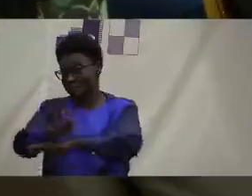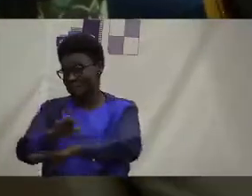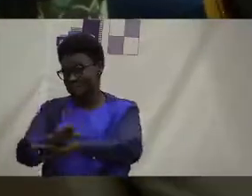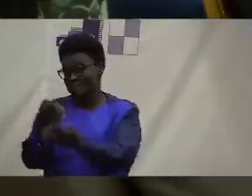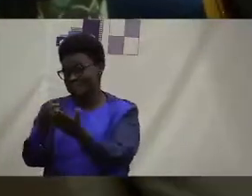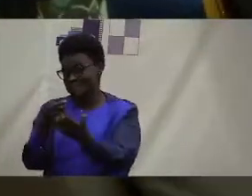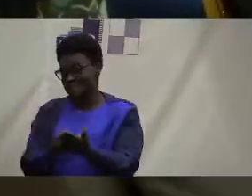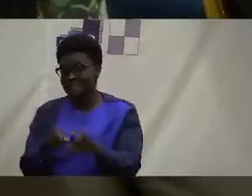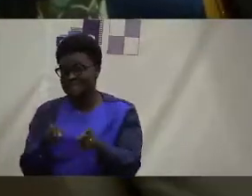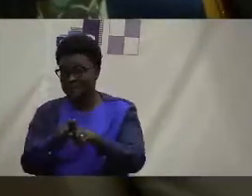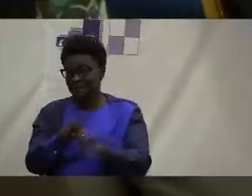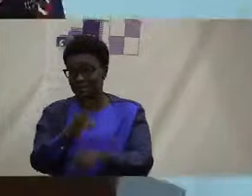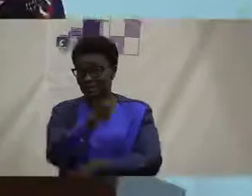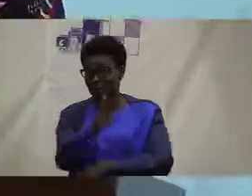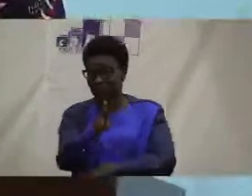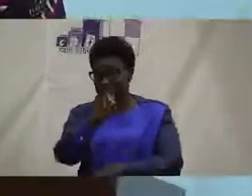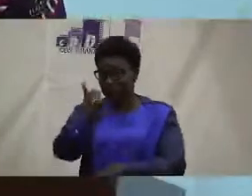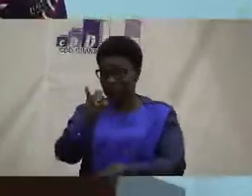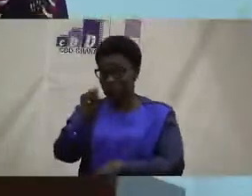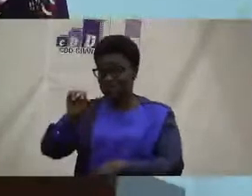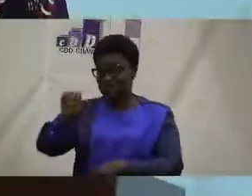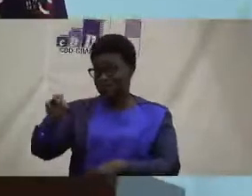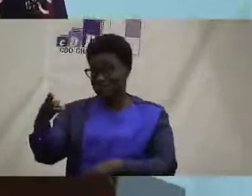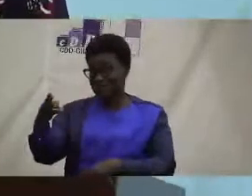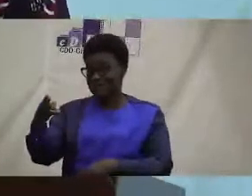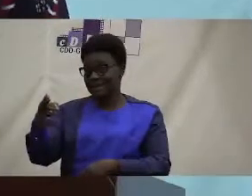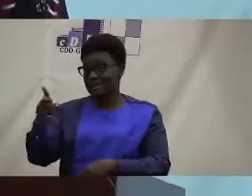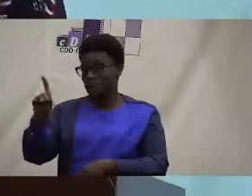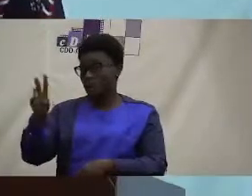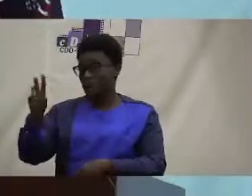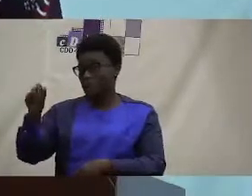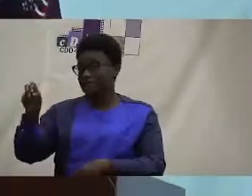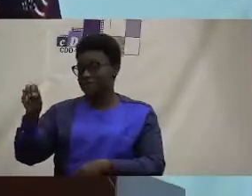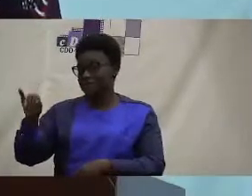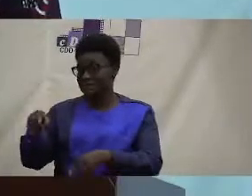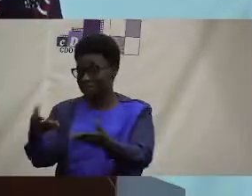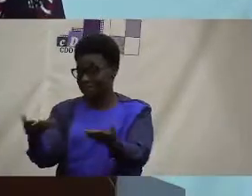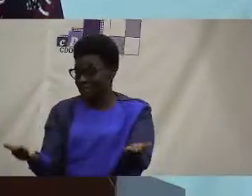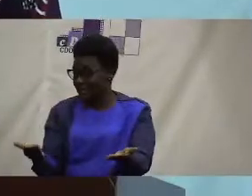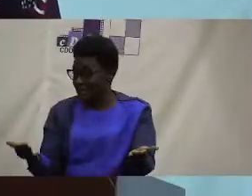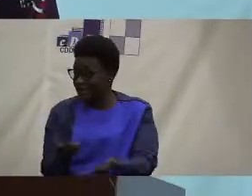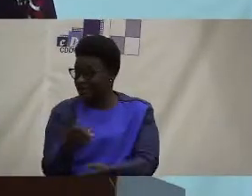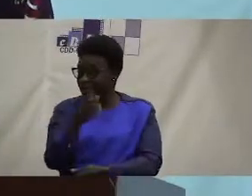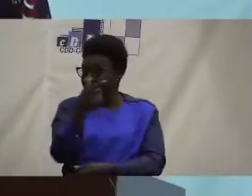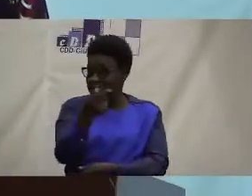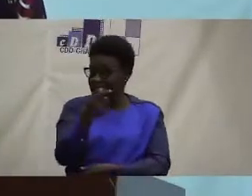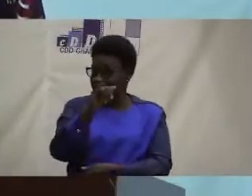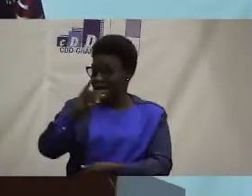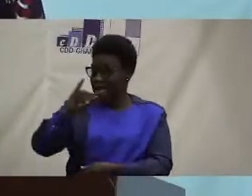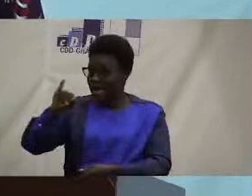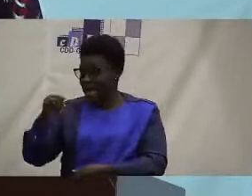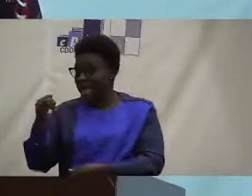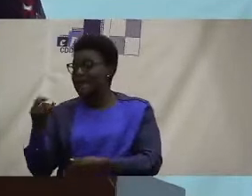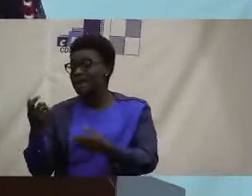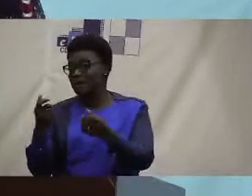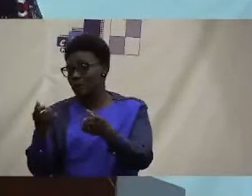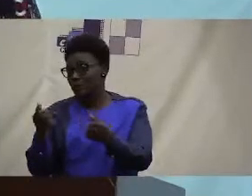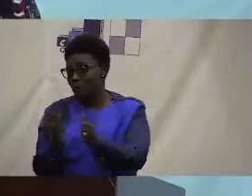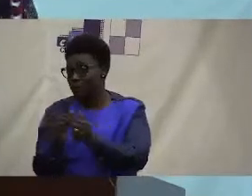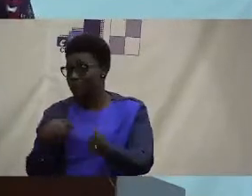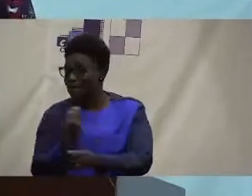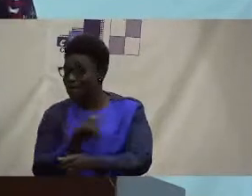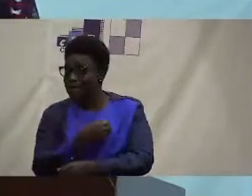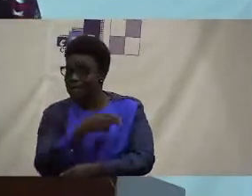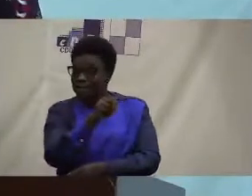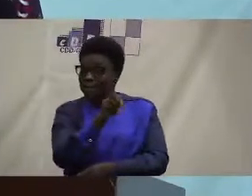Dr. Kwesi Jonah with IDEC also with us. Thank you. We have Mary Ada with a GII with us. Thank you. We have